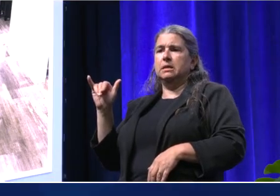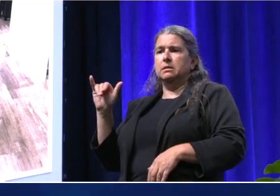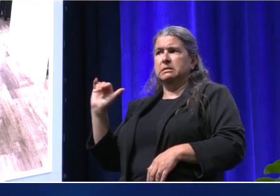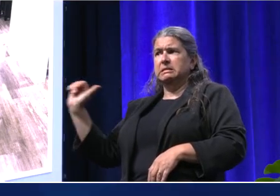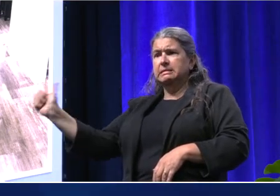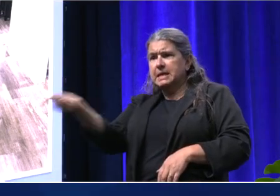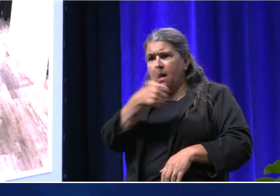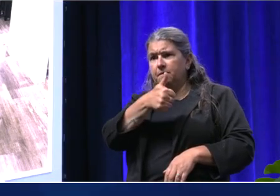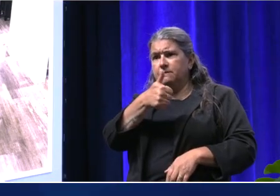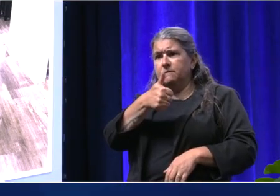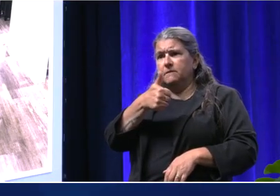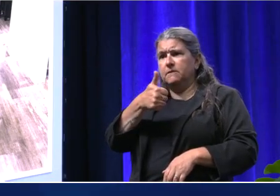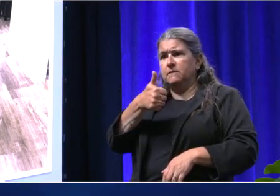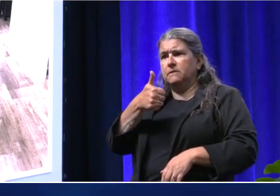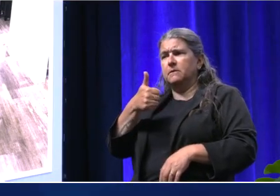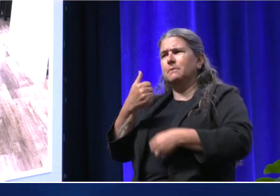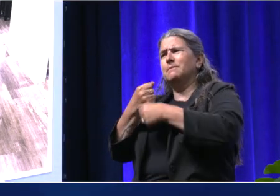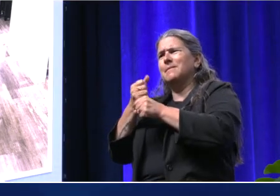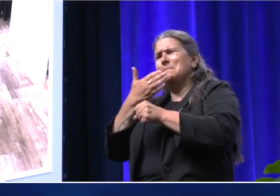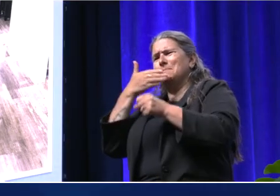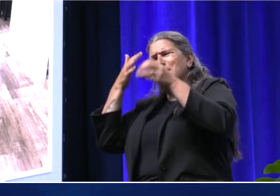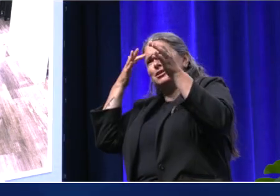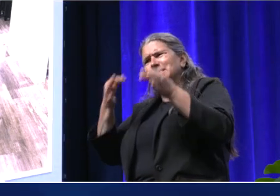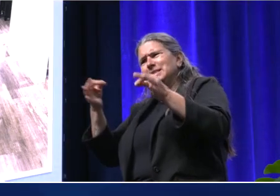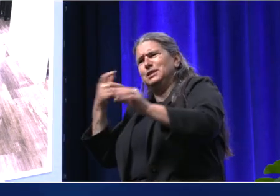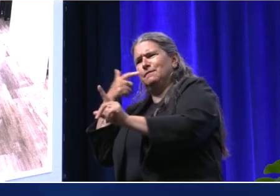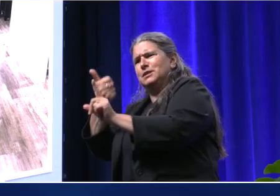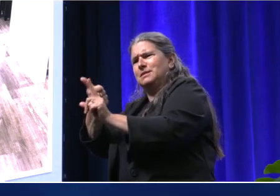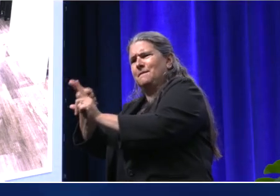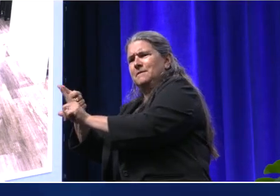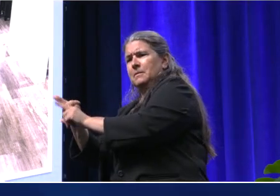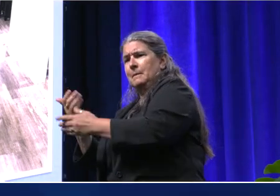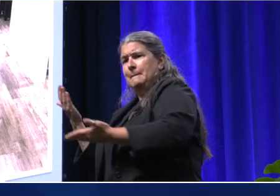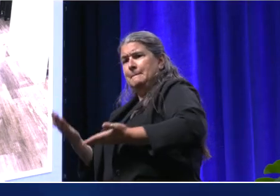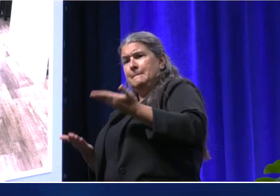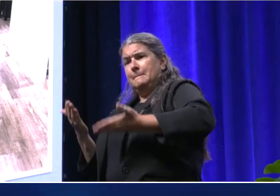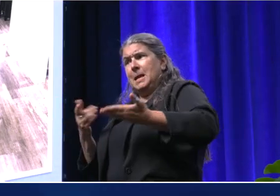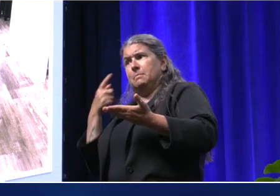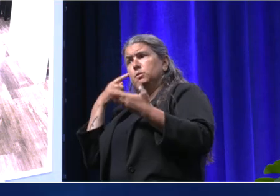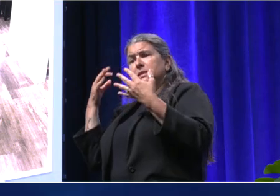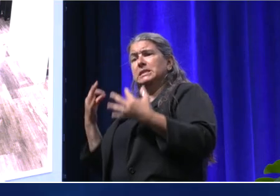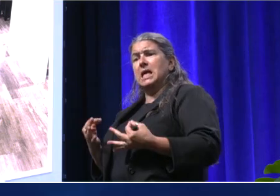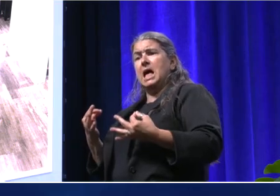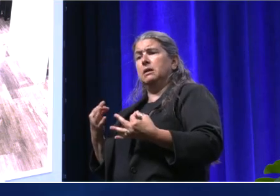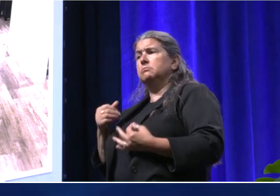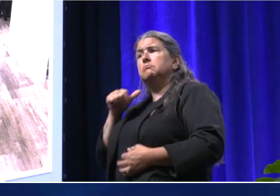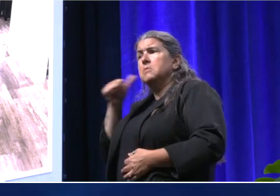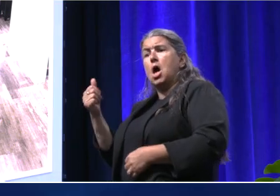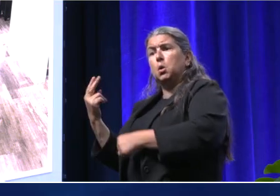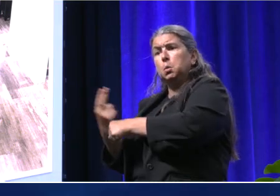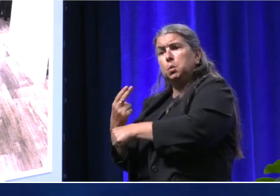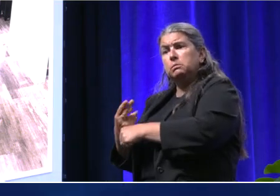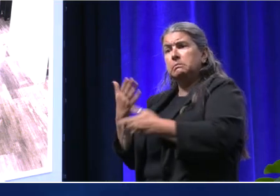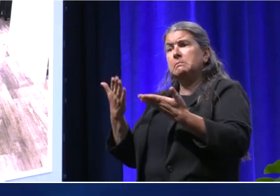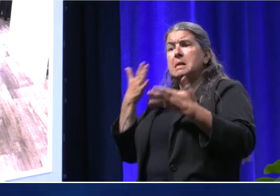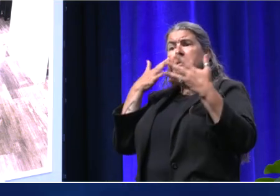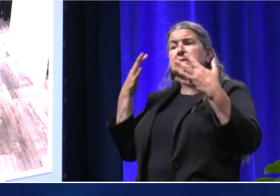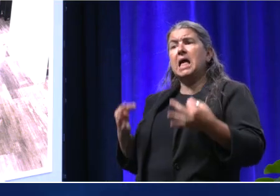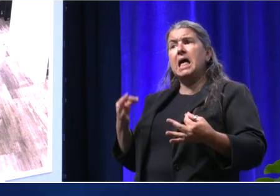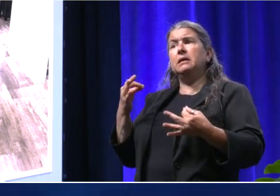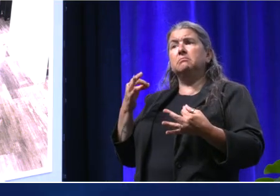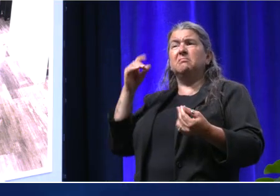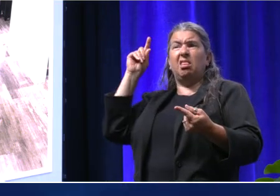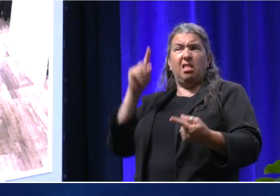And sometimes that decision is not to put it in their bodies. Sometimes it is to use less of it. And sometimes it is to use it not